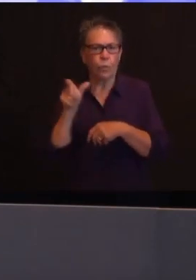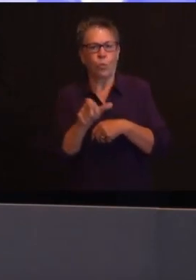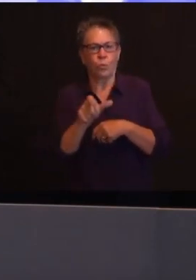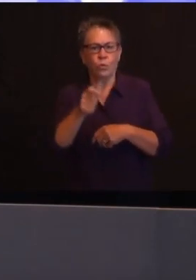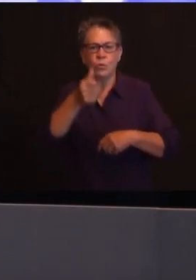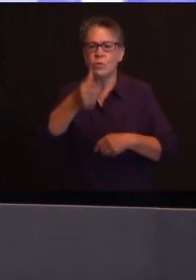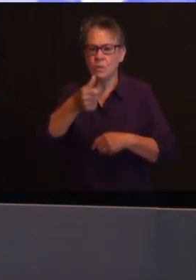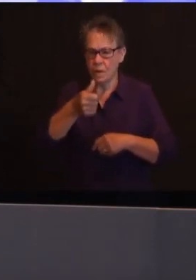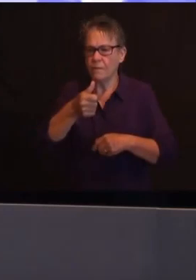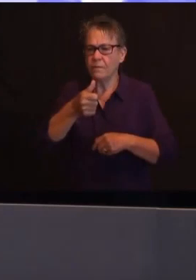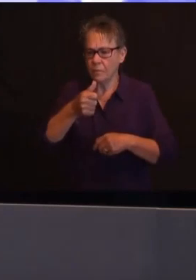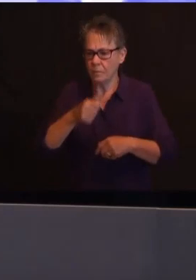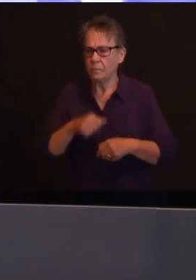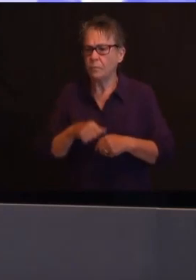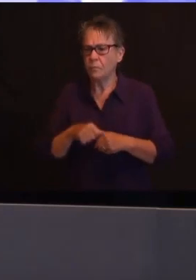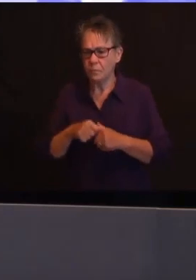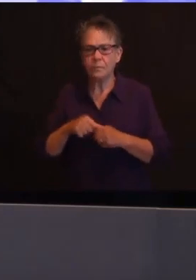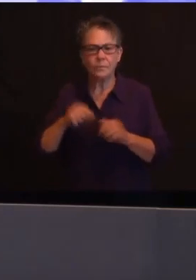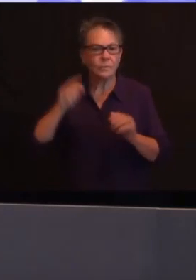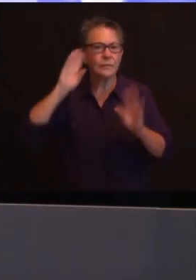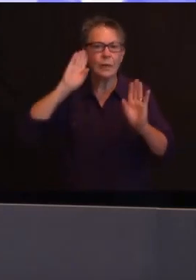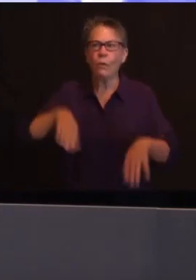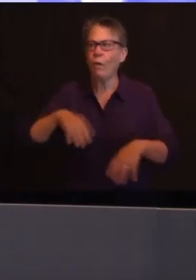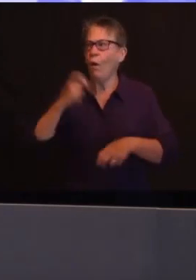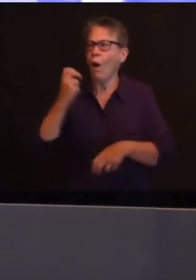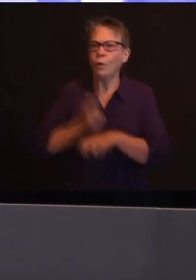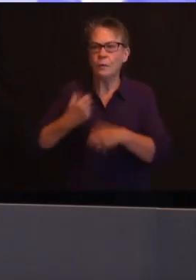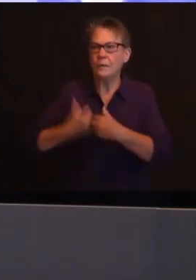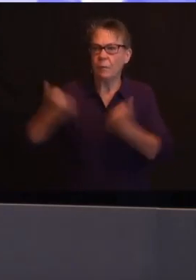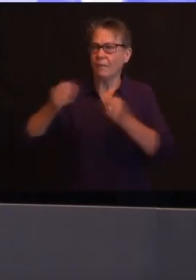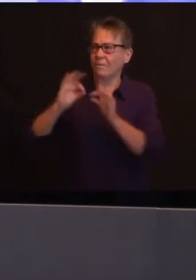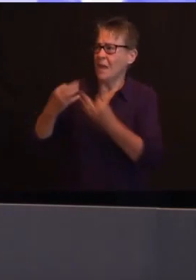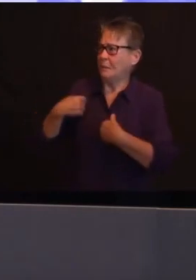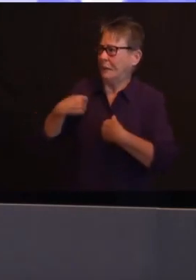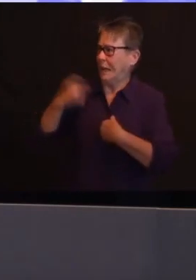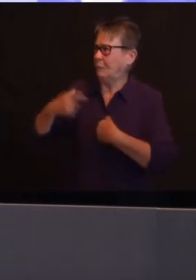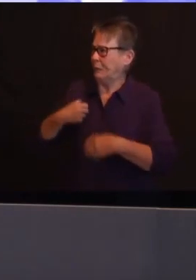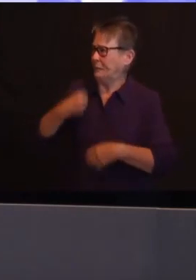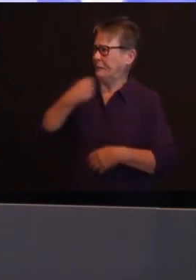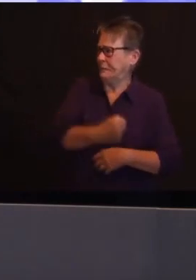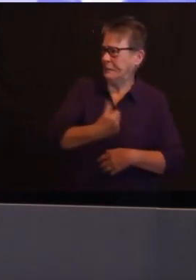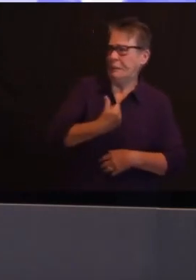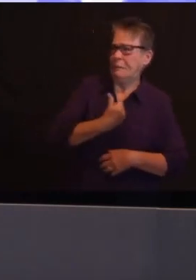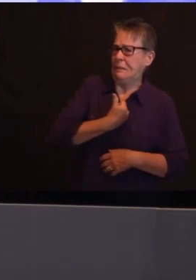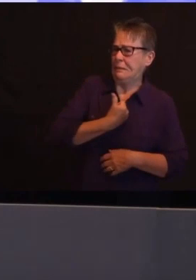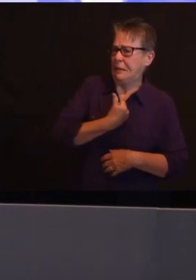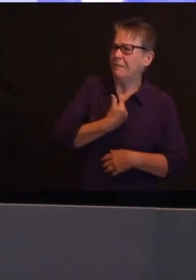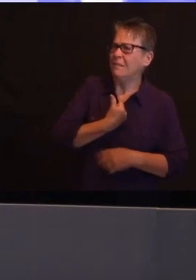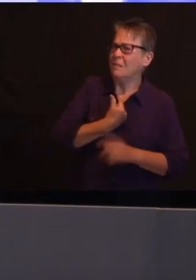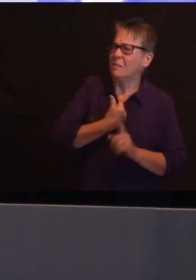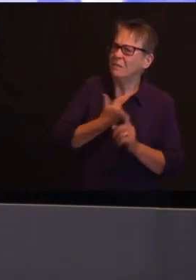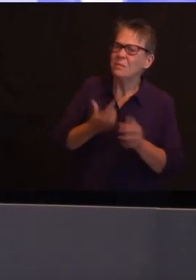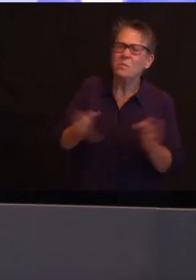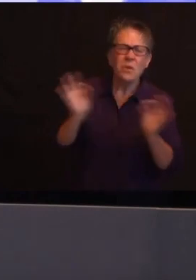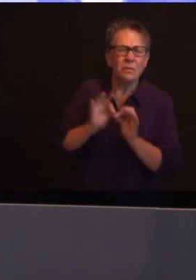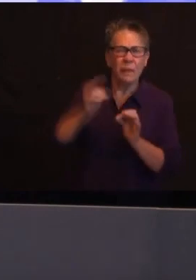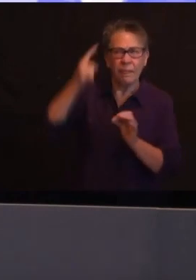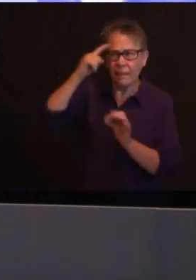chain of transmission. State and local governments can assist you during quarantine. Please reach out if you need